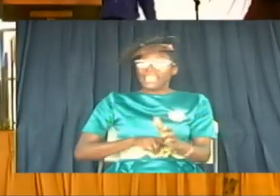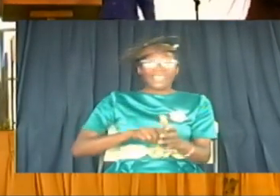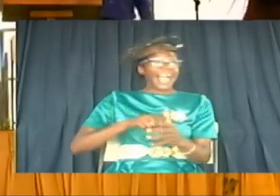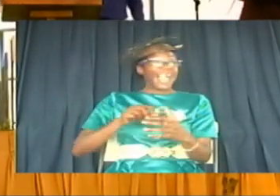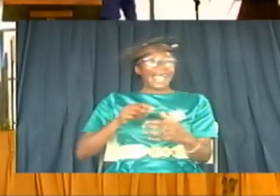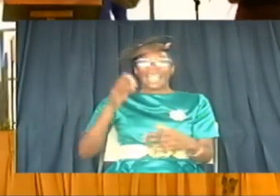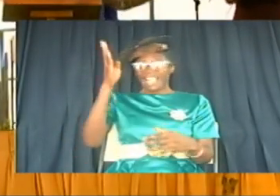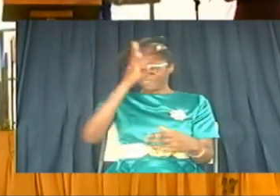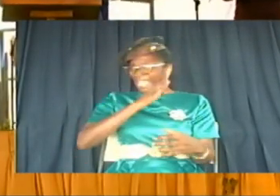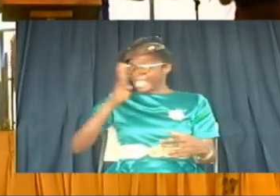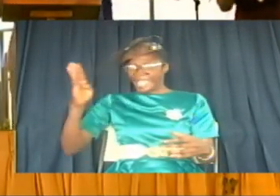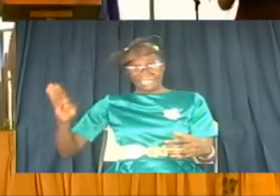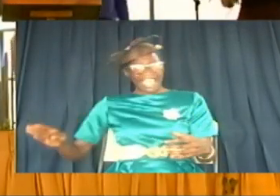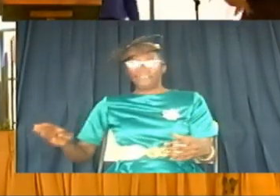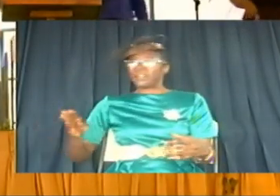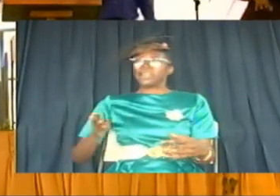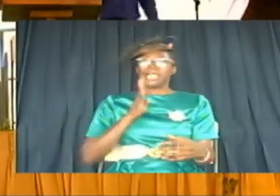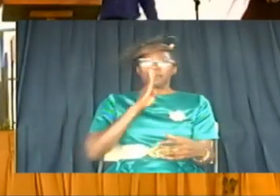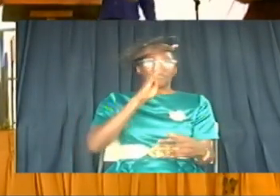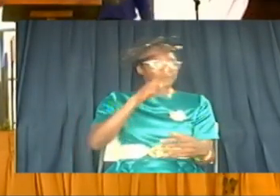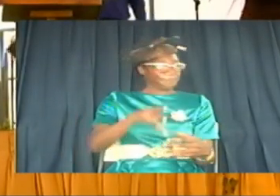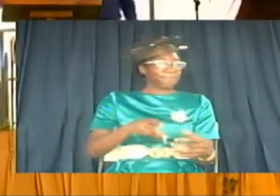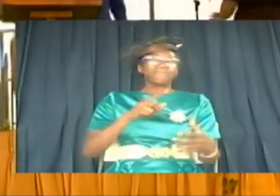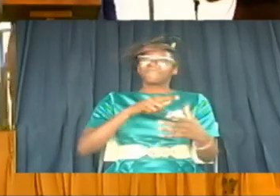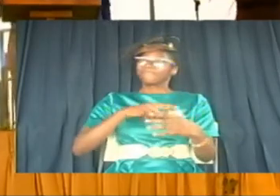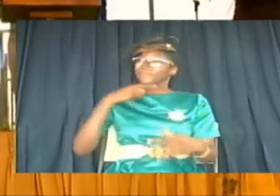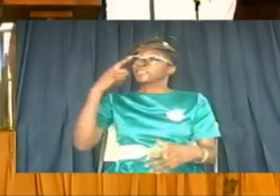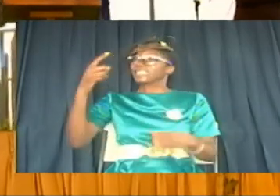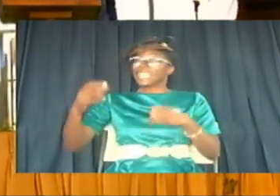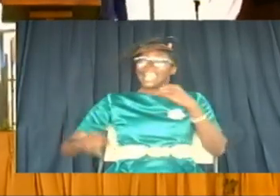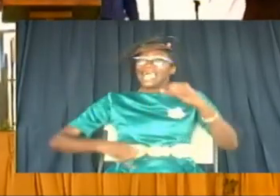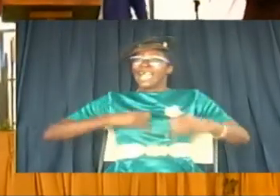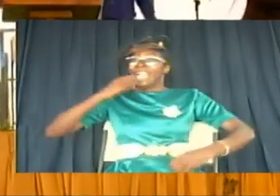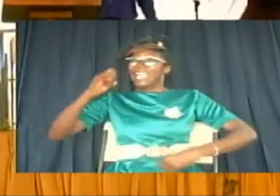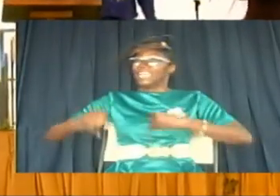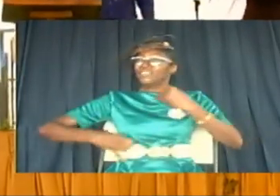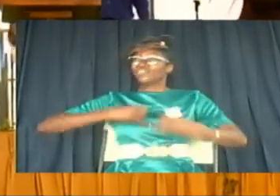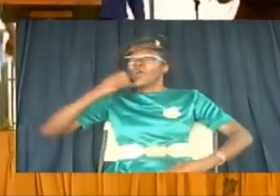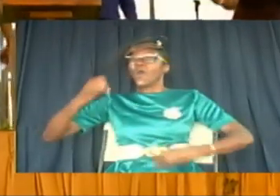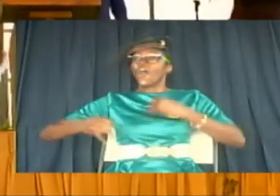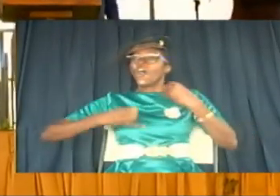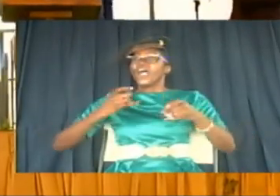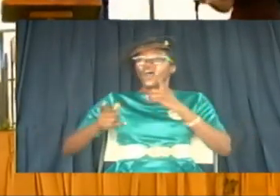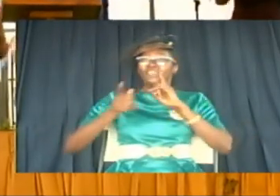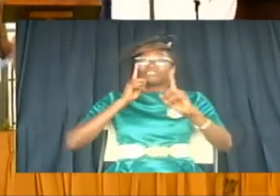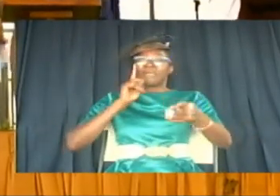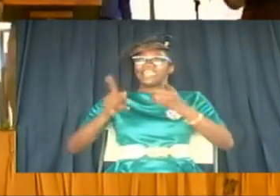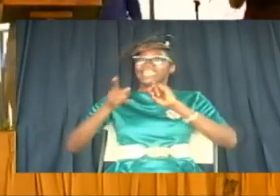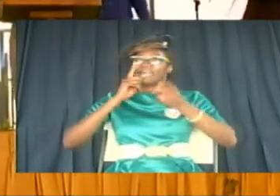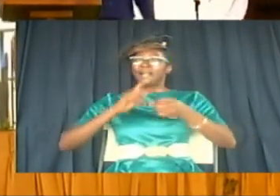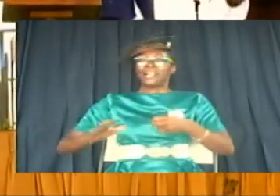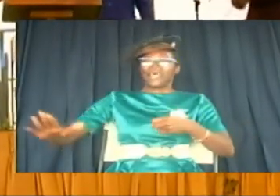glory that has never yet been told. One last time, one last time. It's joy.